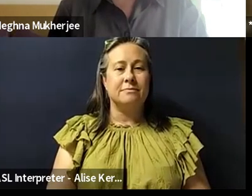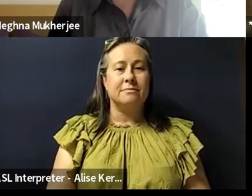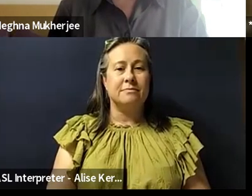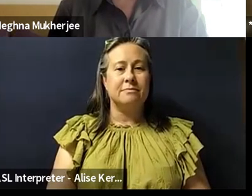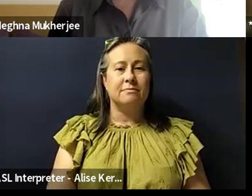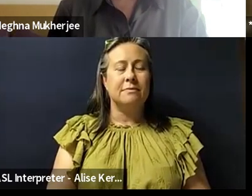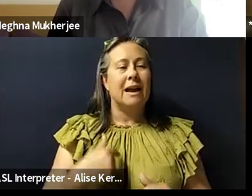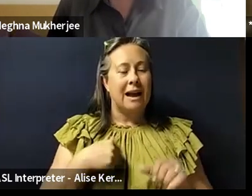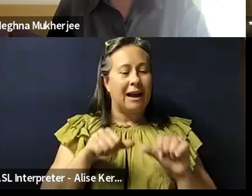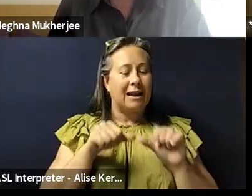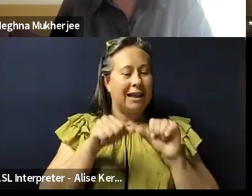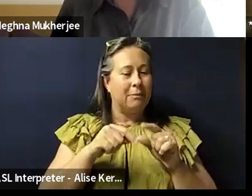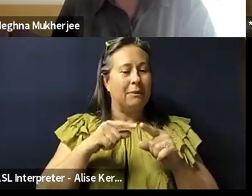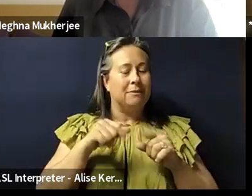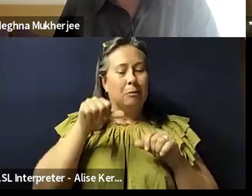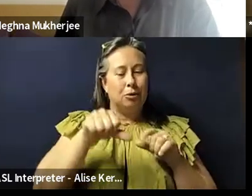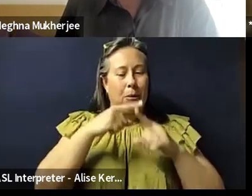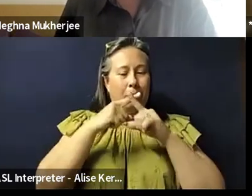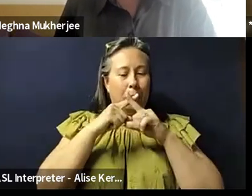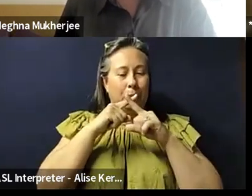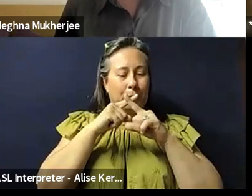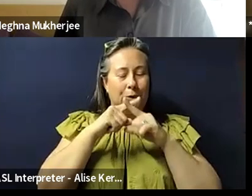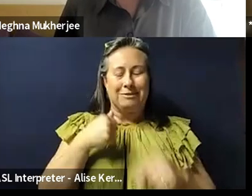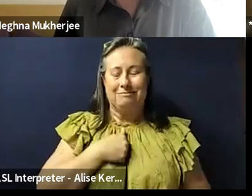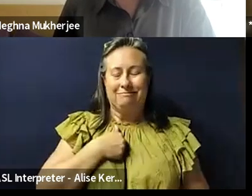I keep on pressing the mute button. I'm sorry.